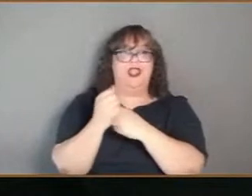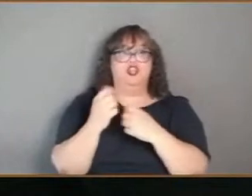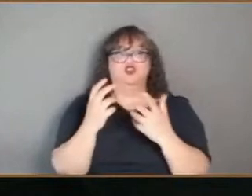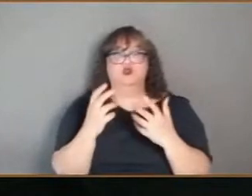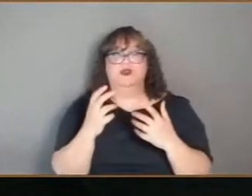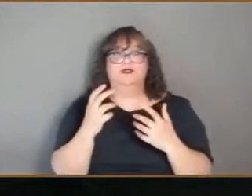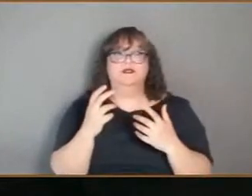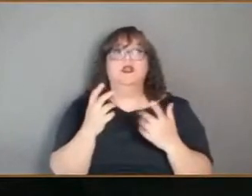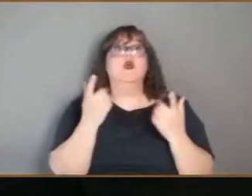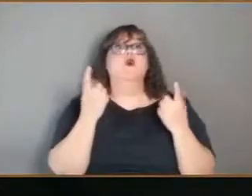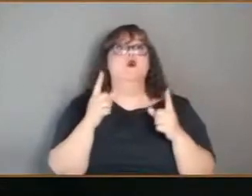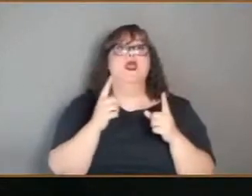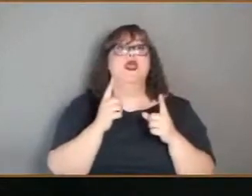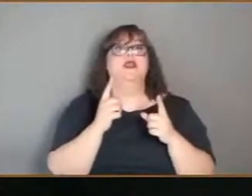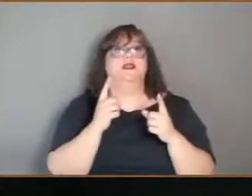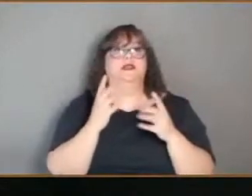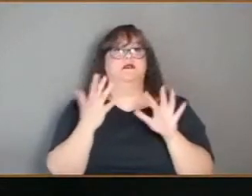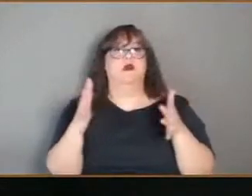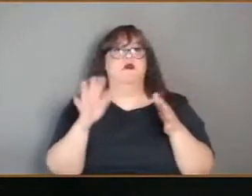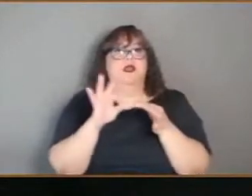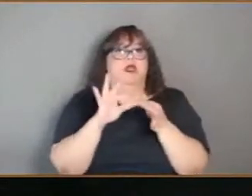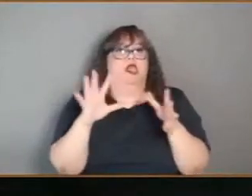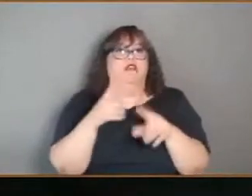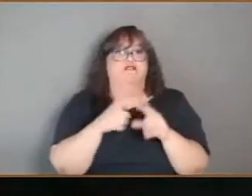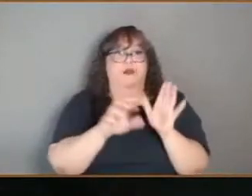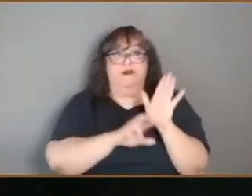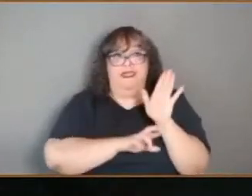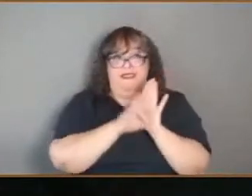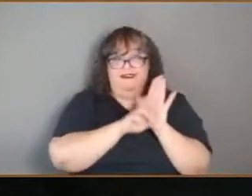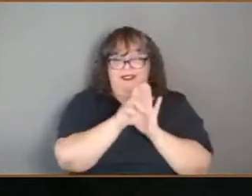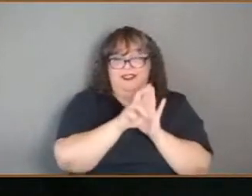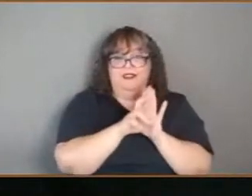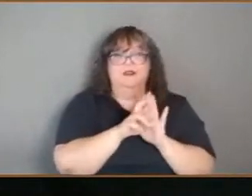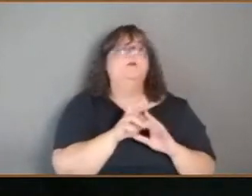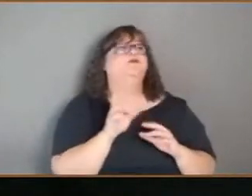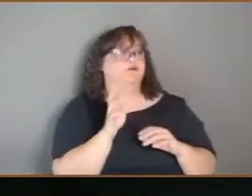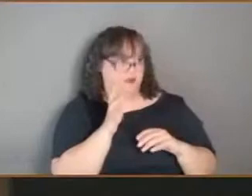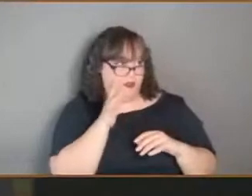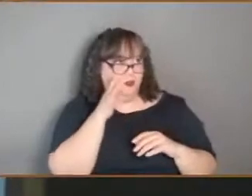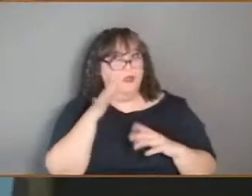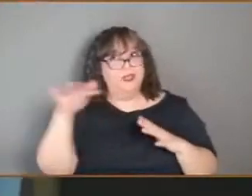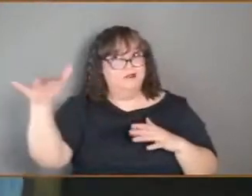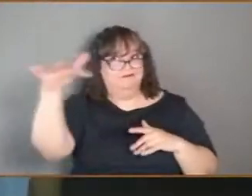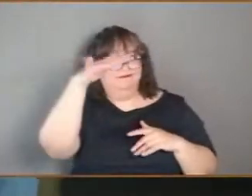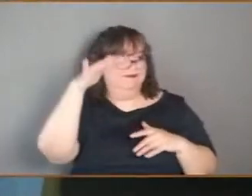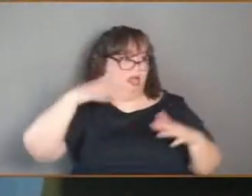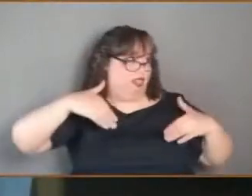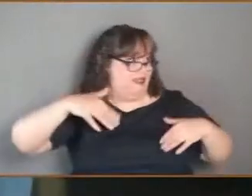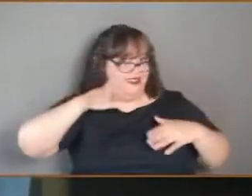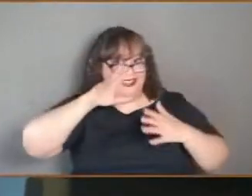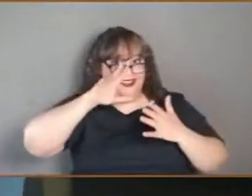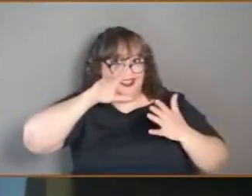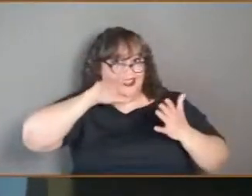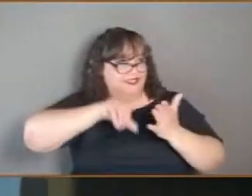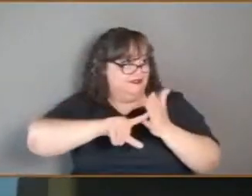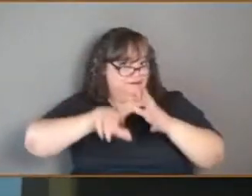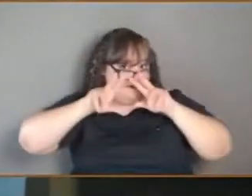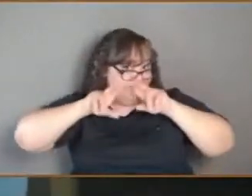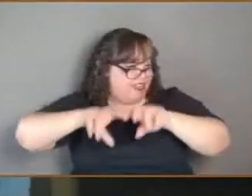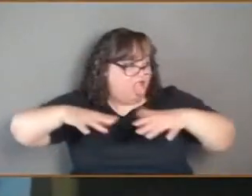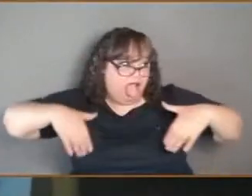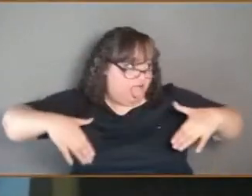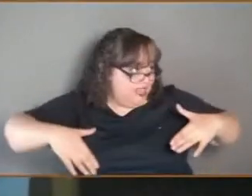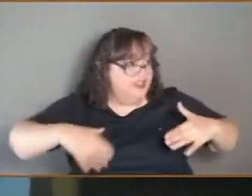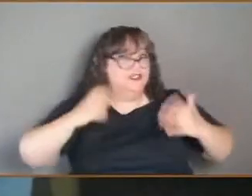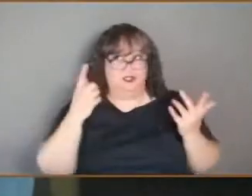flight? That's a great question. So we are going to a region of space that we've not explored before. So of course, that whenever you explore somewhere new, there